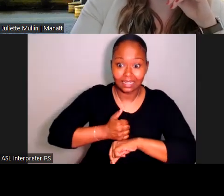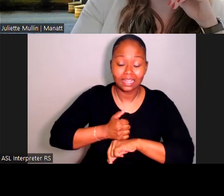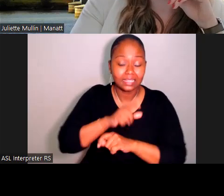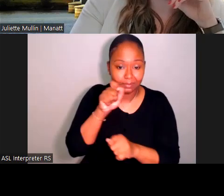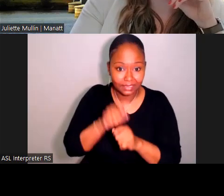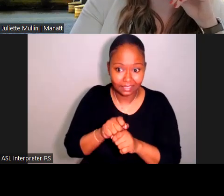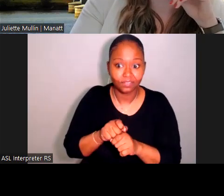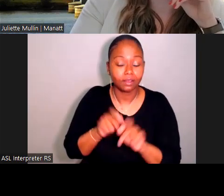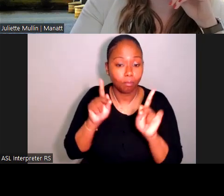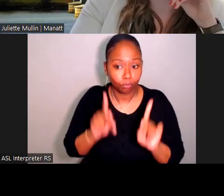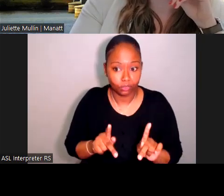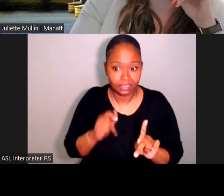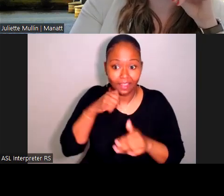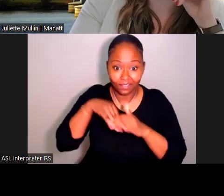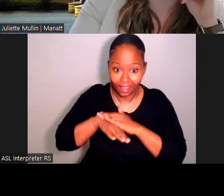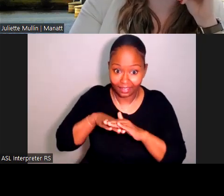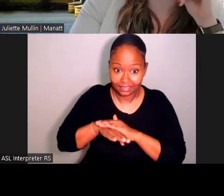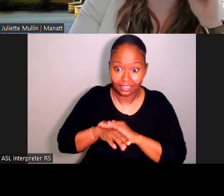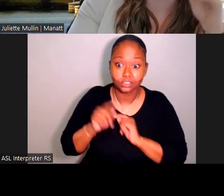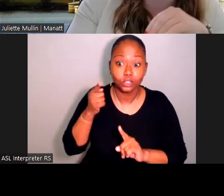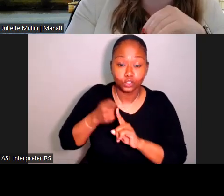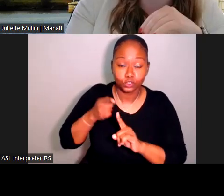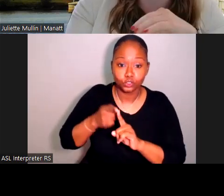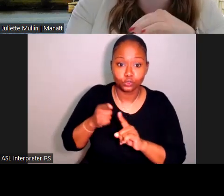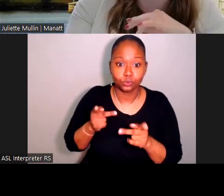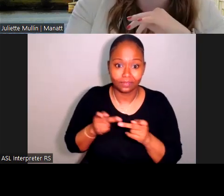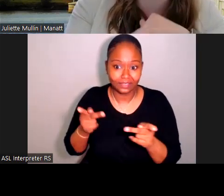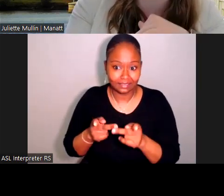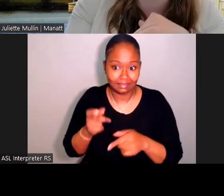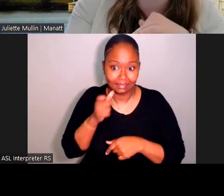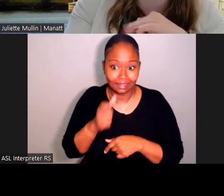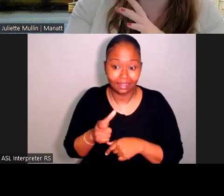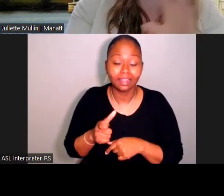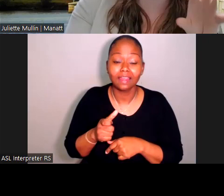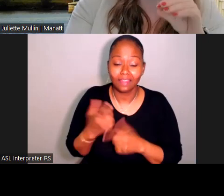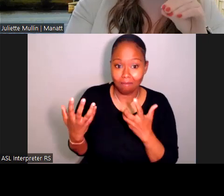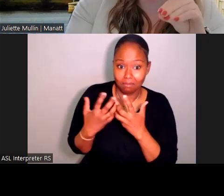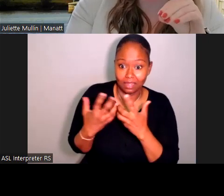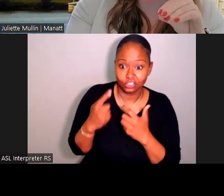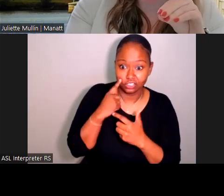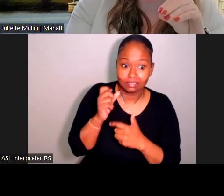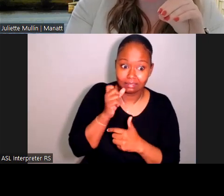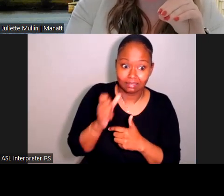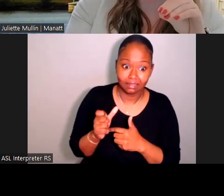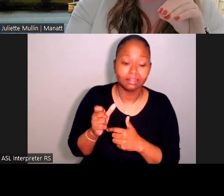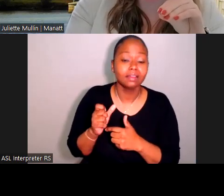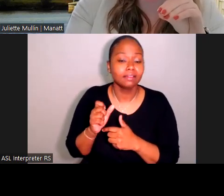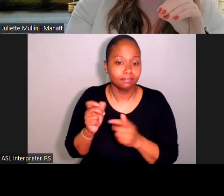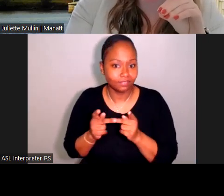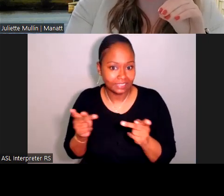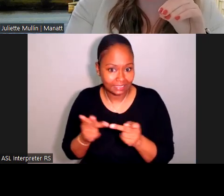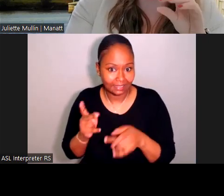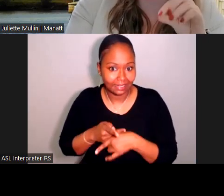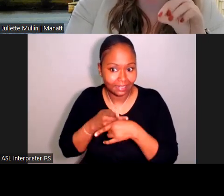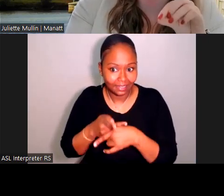to the facility for in-person visits subject to the safety protocols and visiting parameters in this framework. So we're not going to talk about those safety and protocols